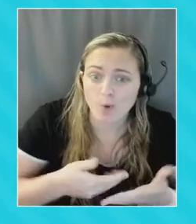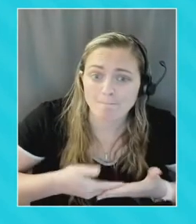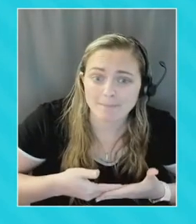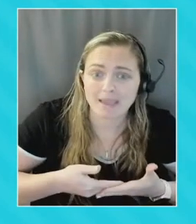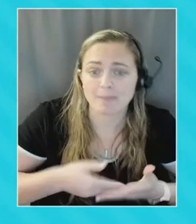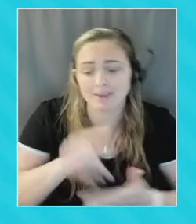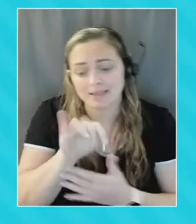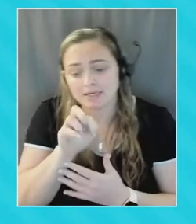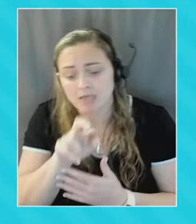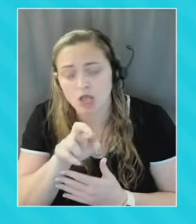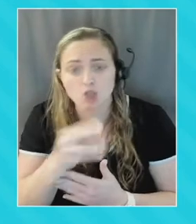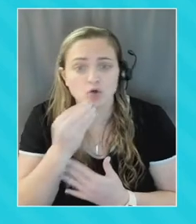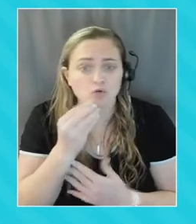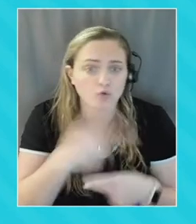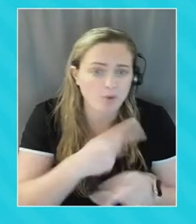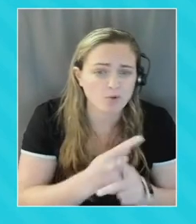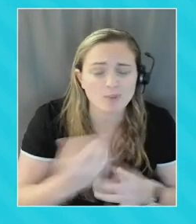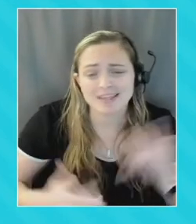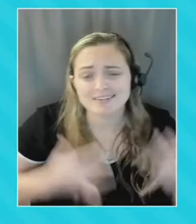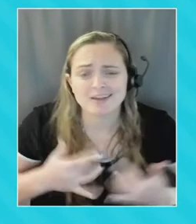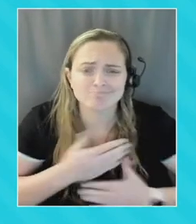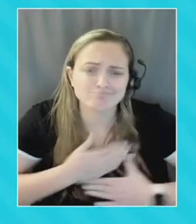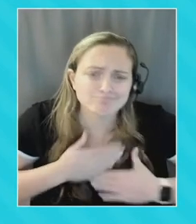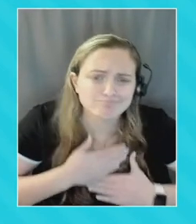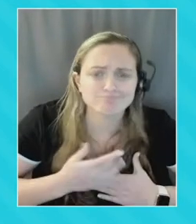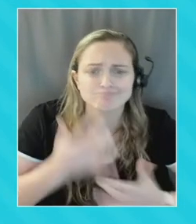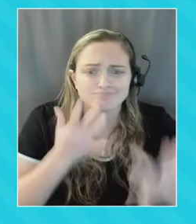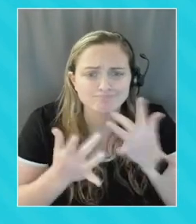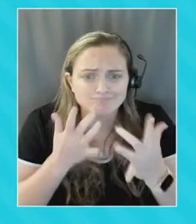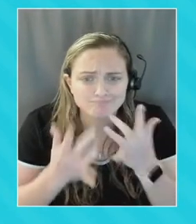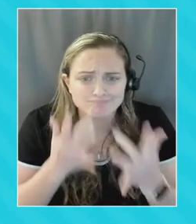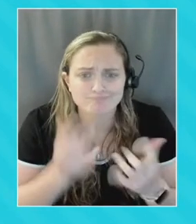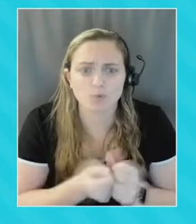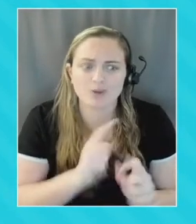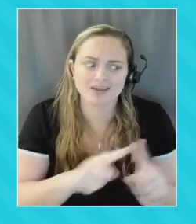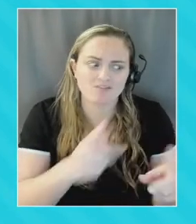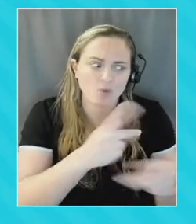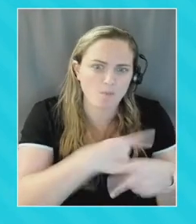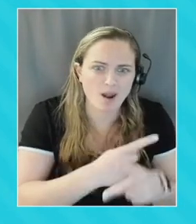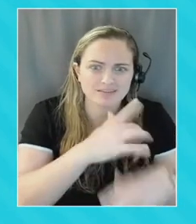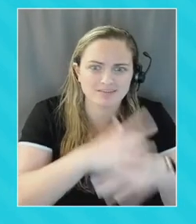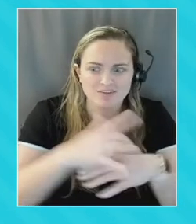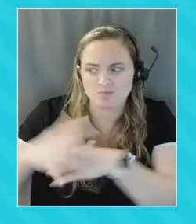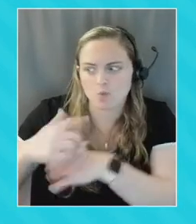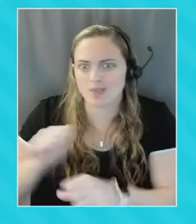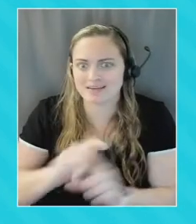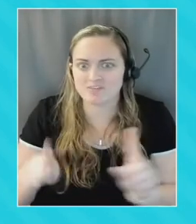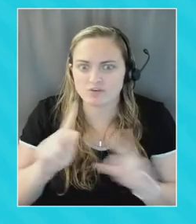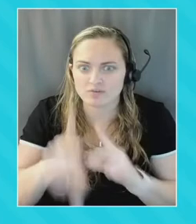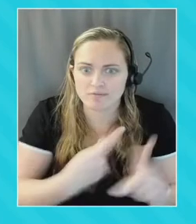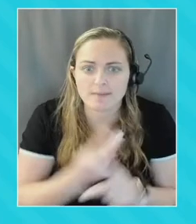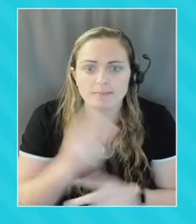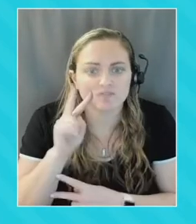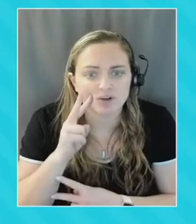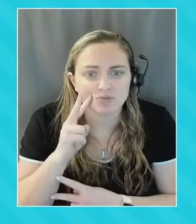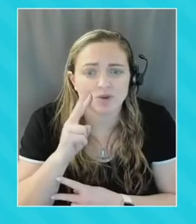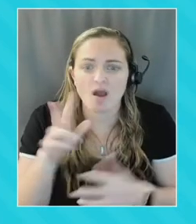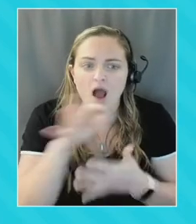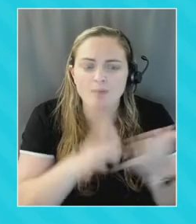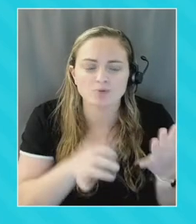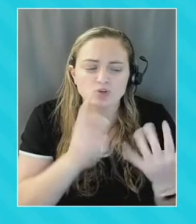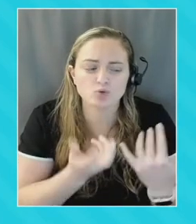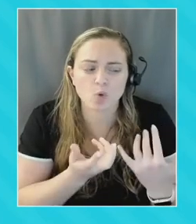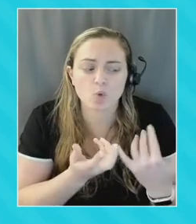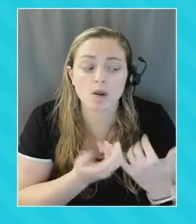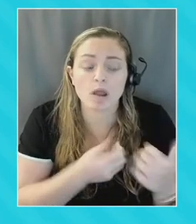with exciting, enjoyable flavors. And we need product lines with a wide variety of vegetables. We need options that don't hide but